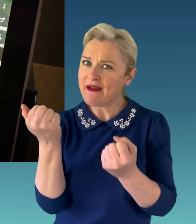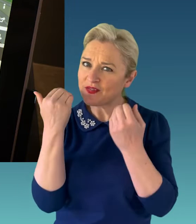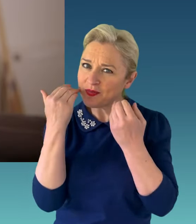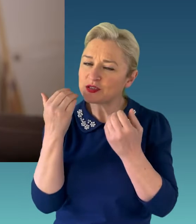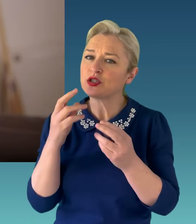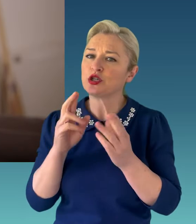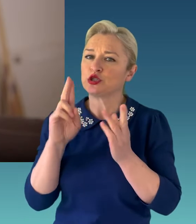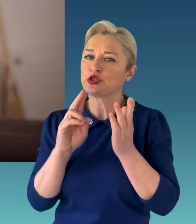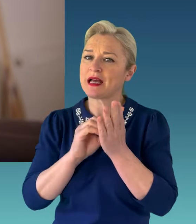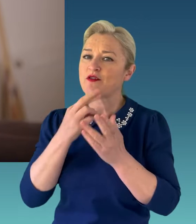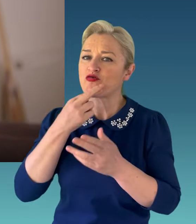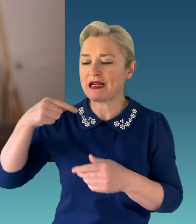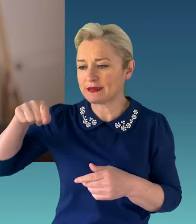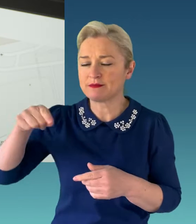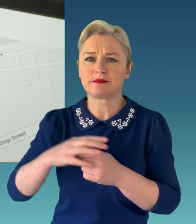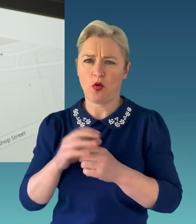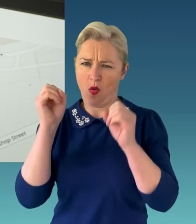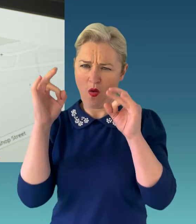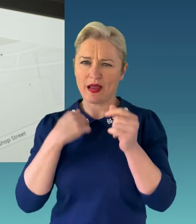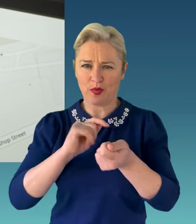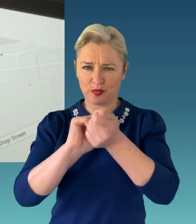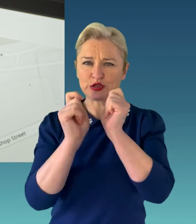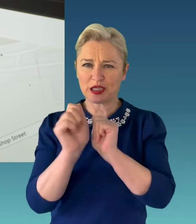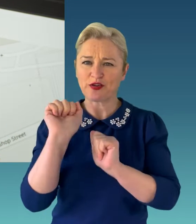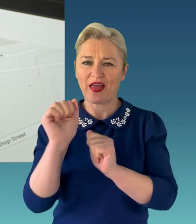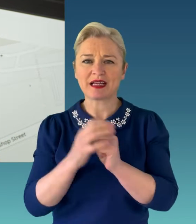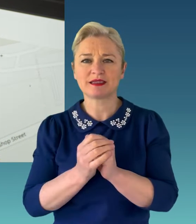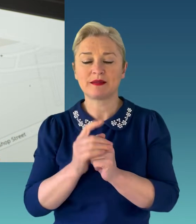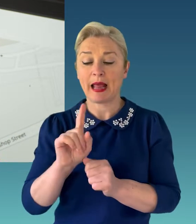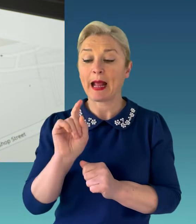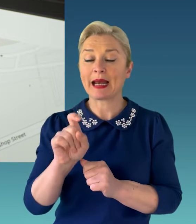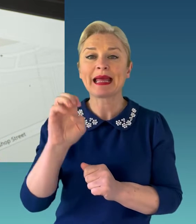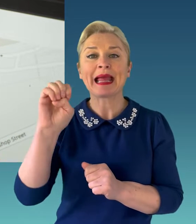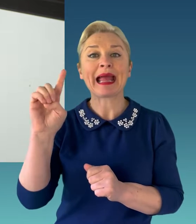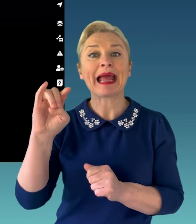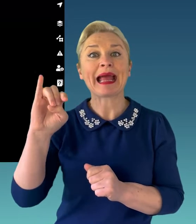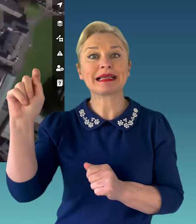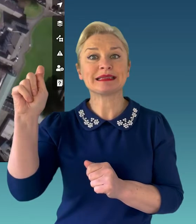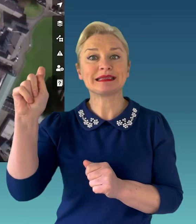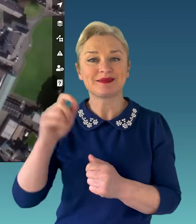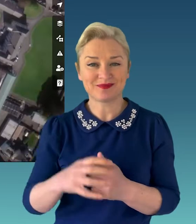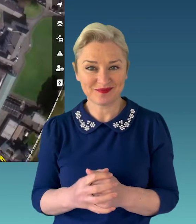road. So let's change that. I just need to click Edit.